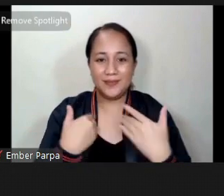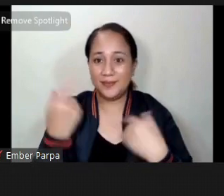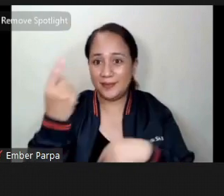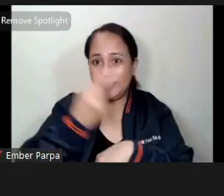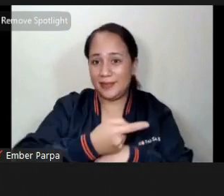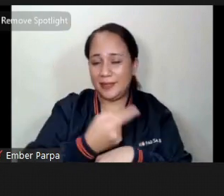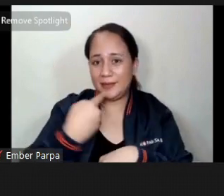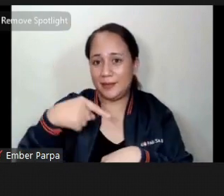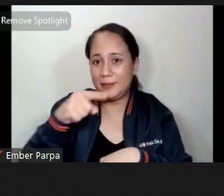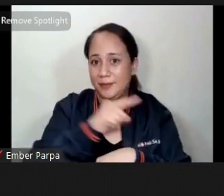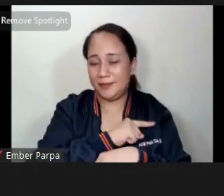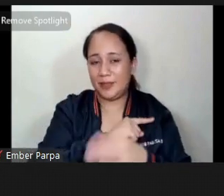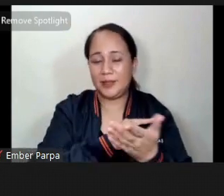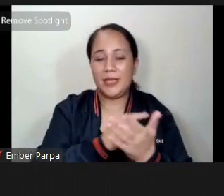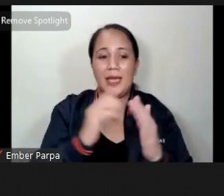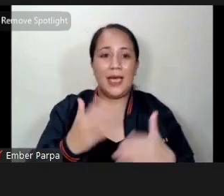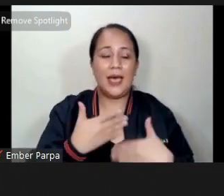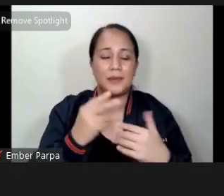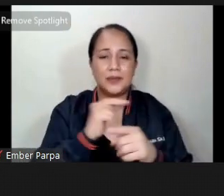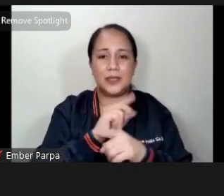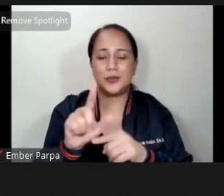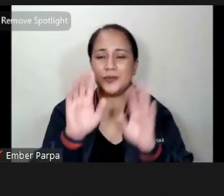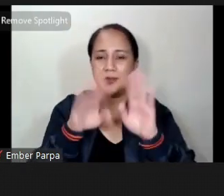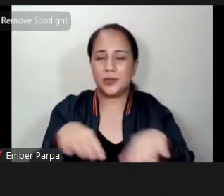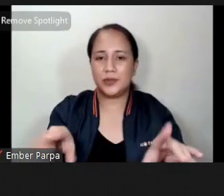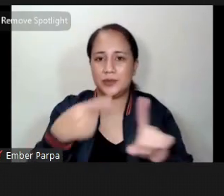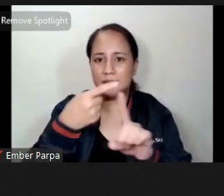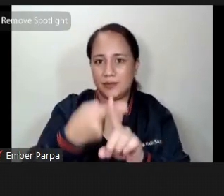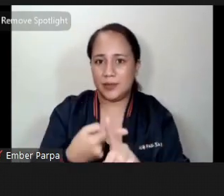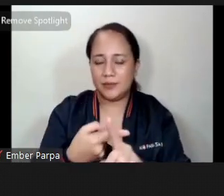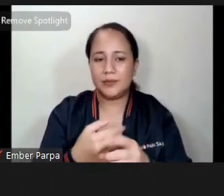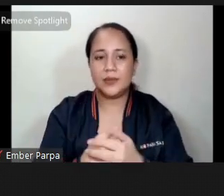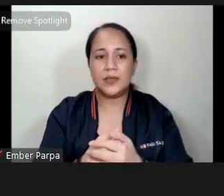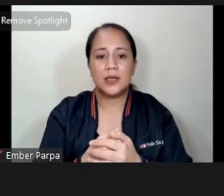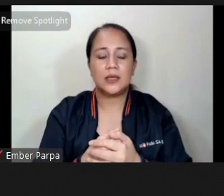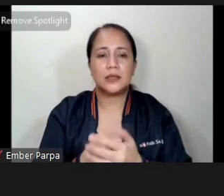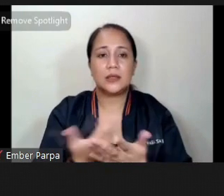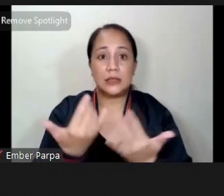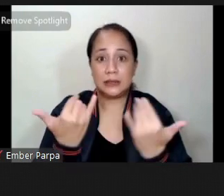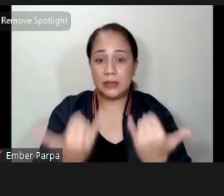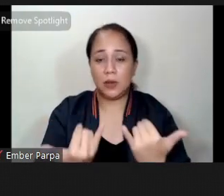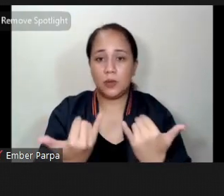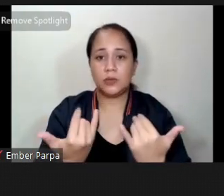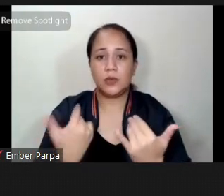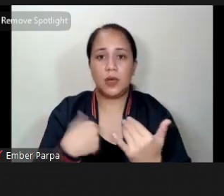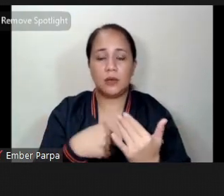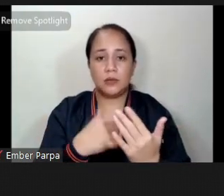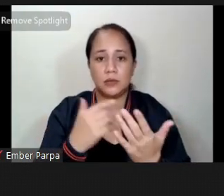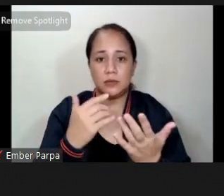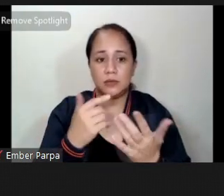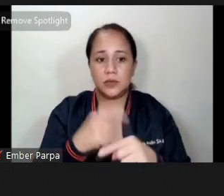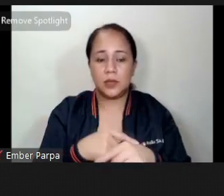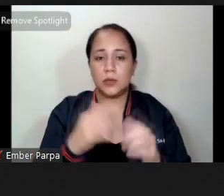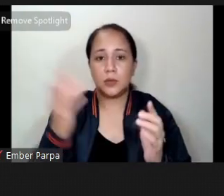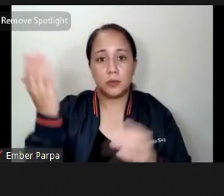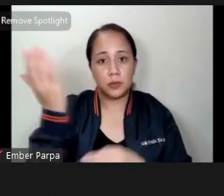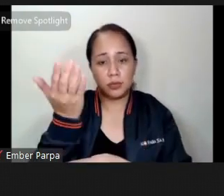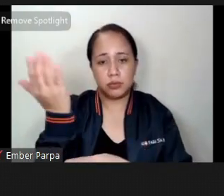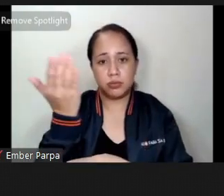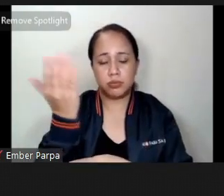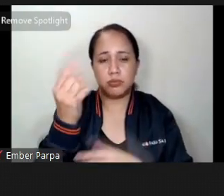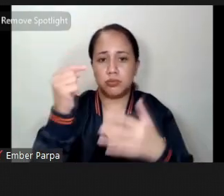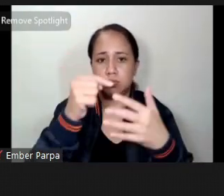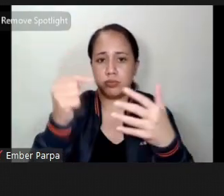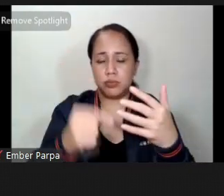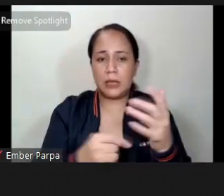to greet everyone a happy National Children's Month. So it is now our turn to present about the component 5, which